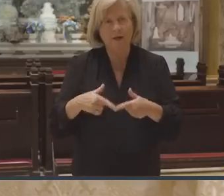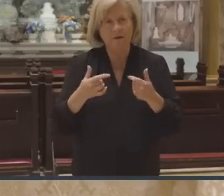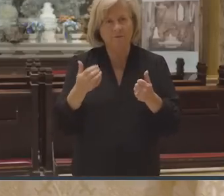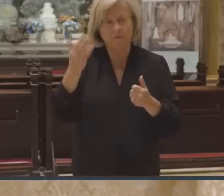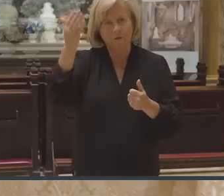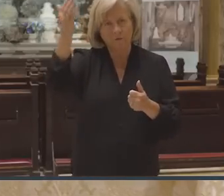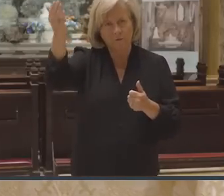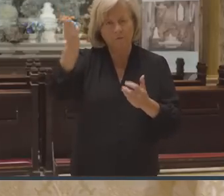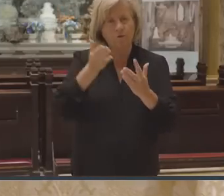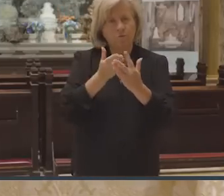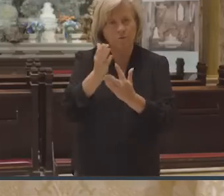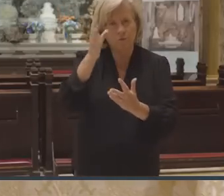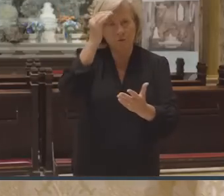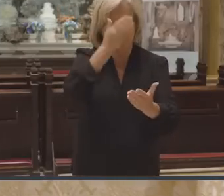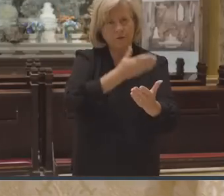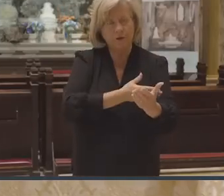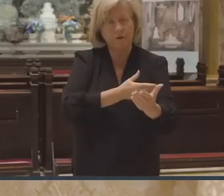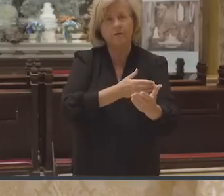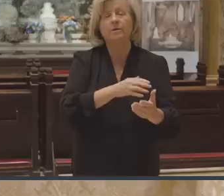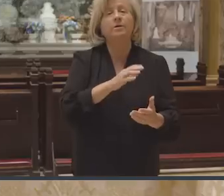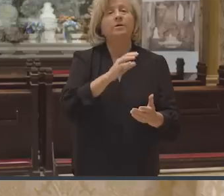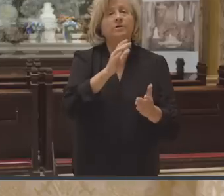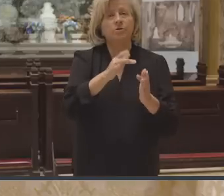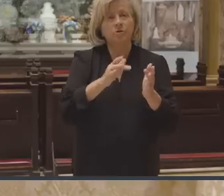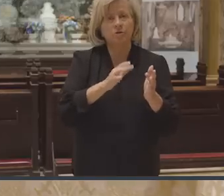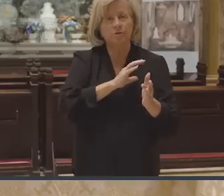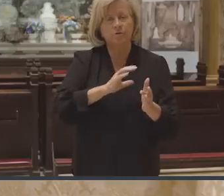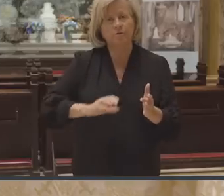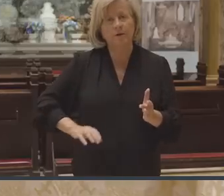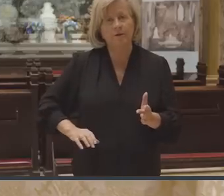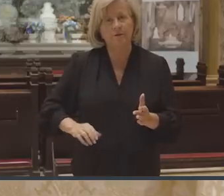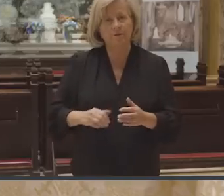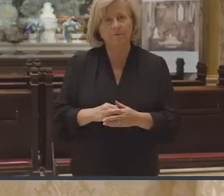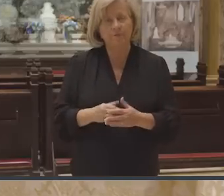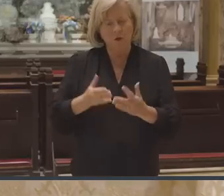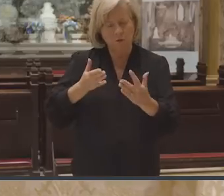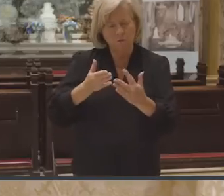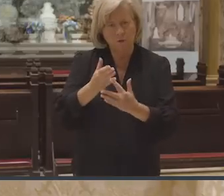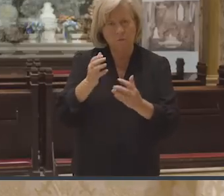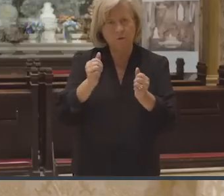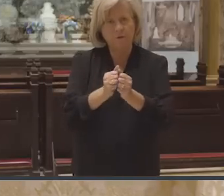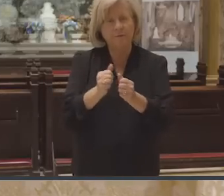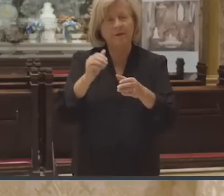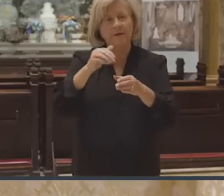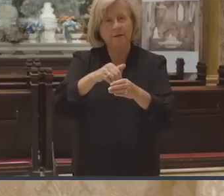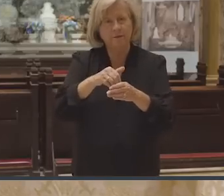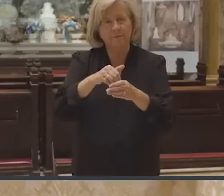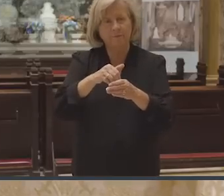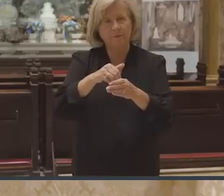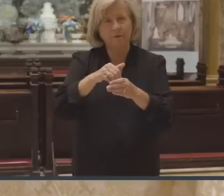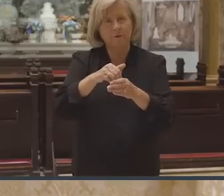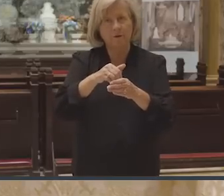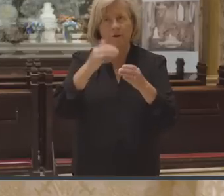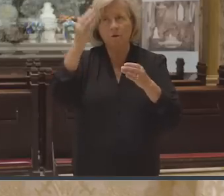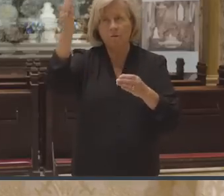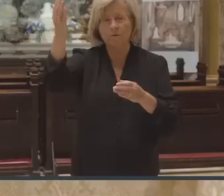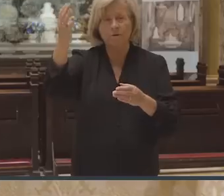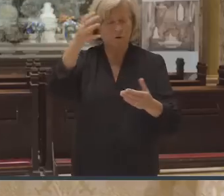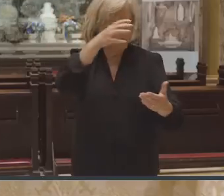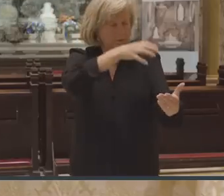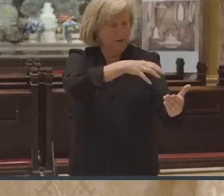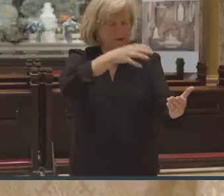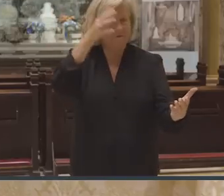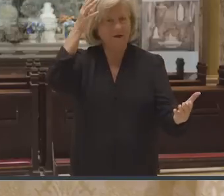through your Son, Jesus Christ. Through him and with him and in him, O God,